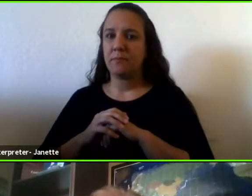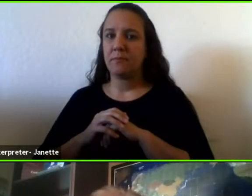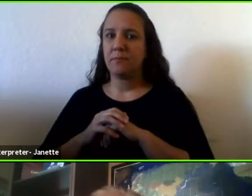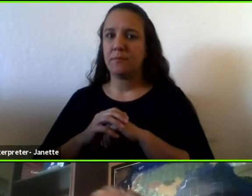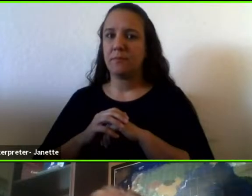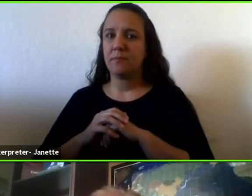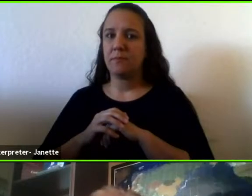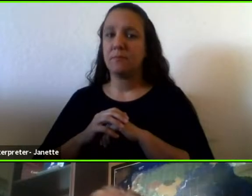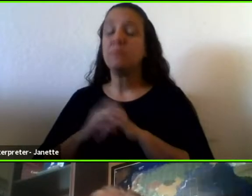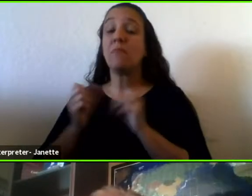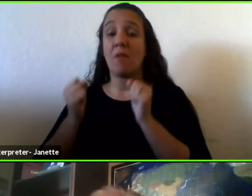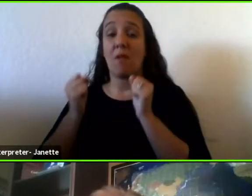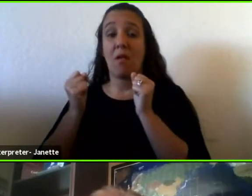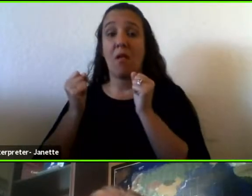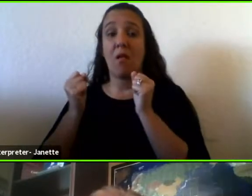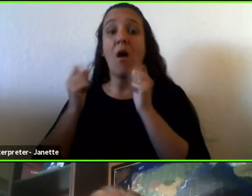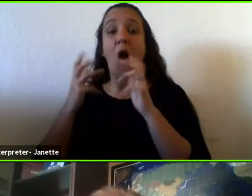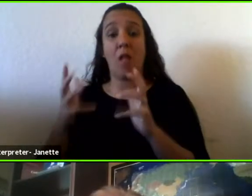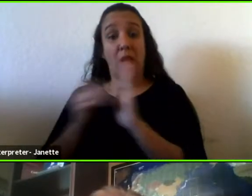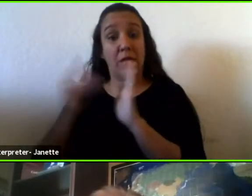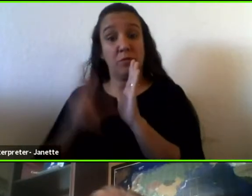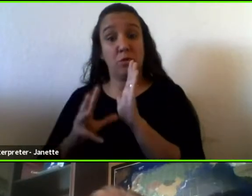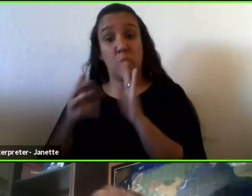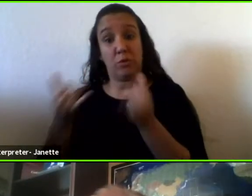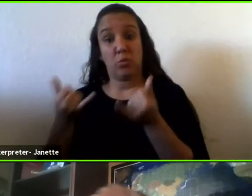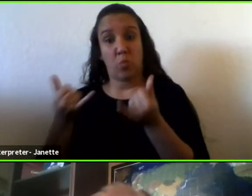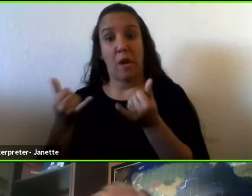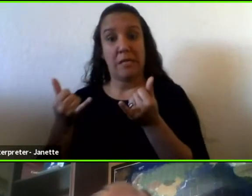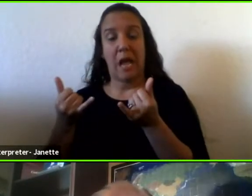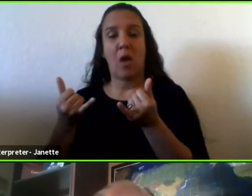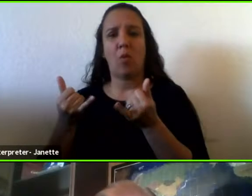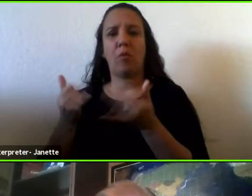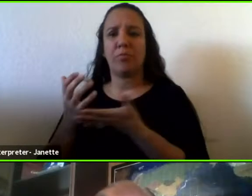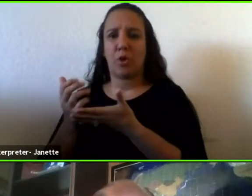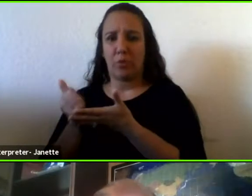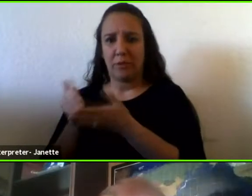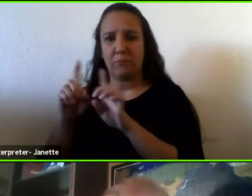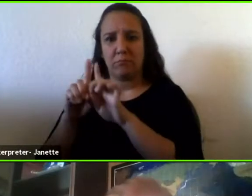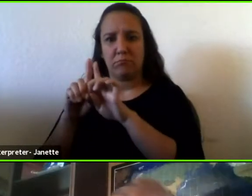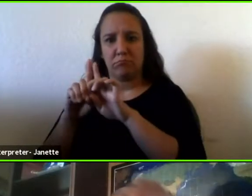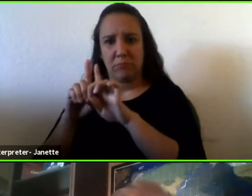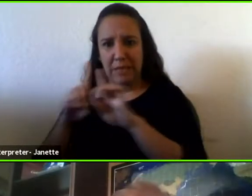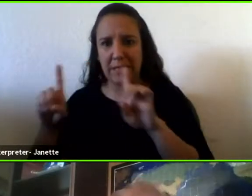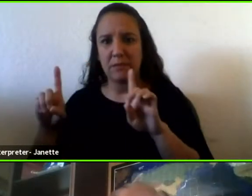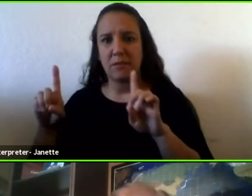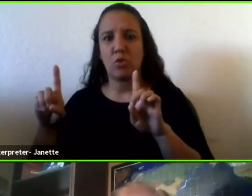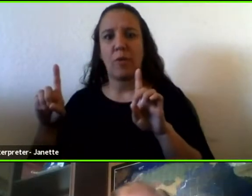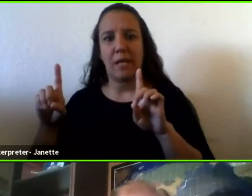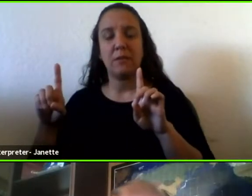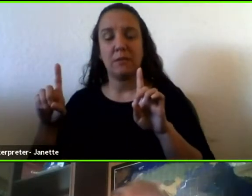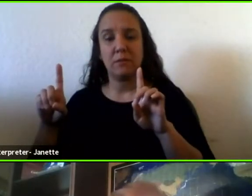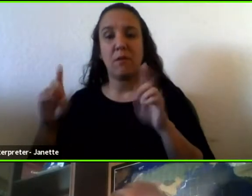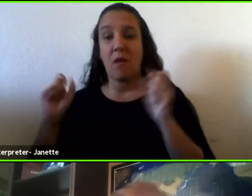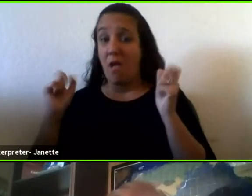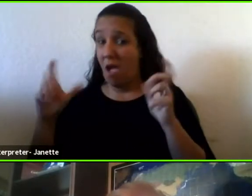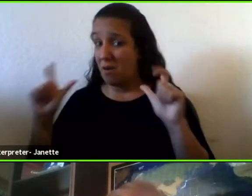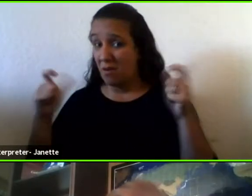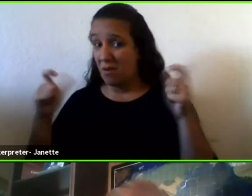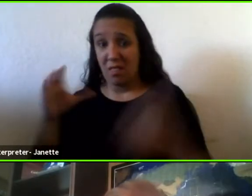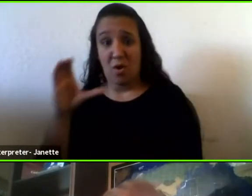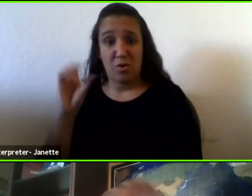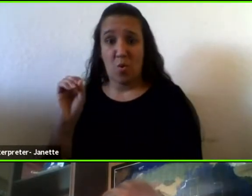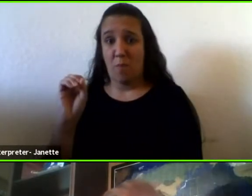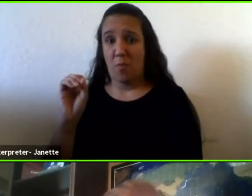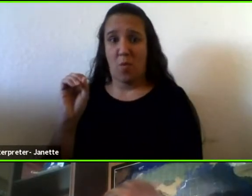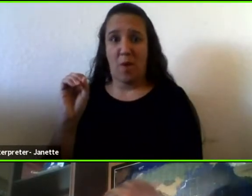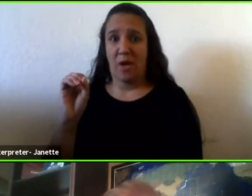is that a lot of students right now are getting degrees, and a lot of large corporations, you know what, are